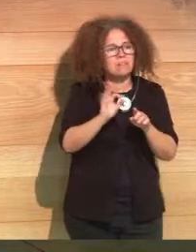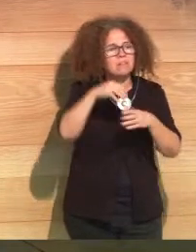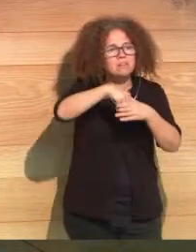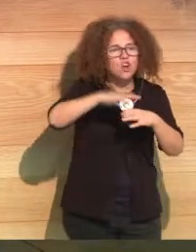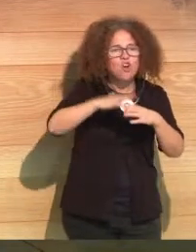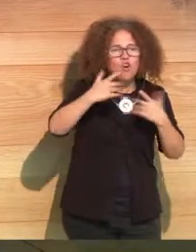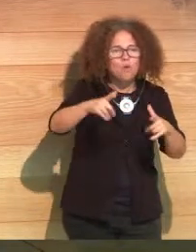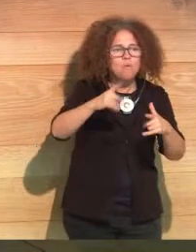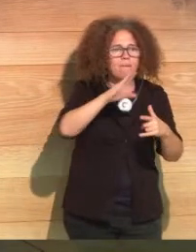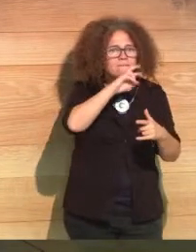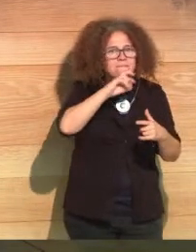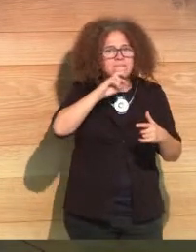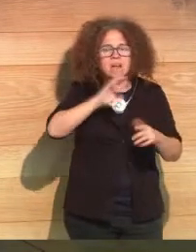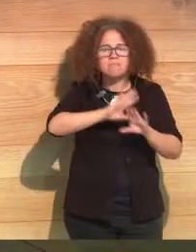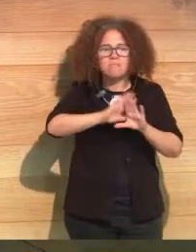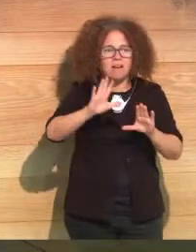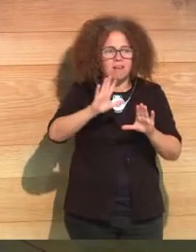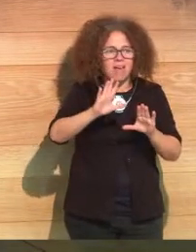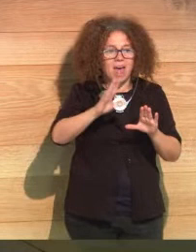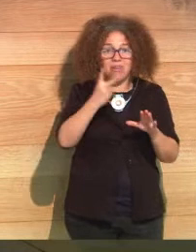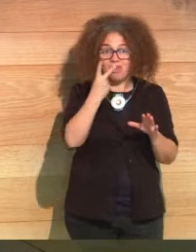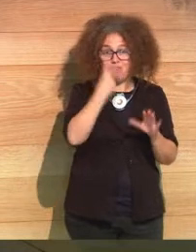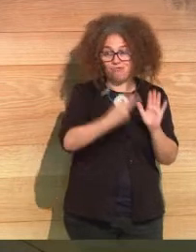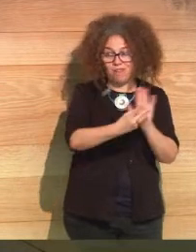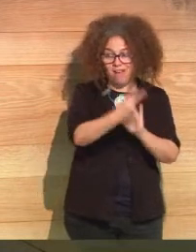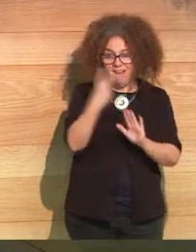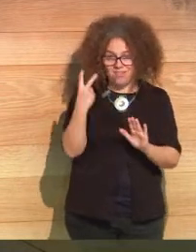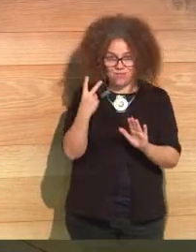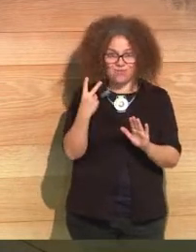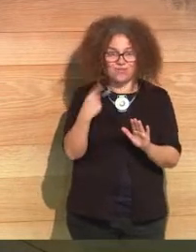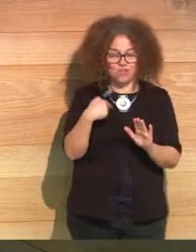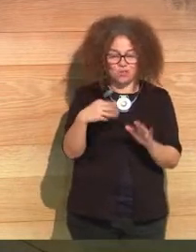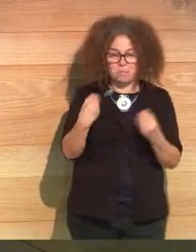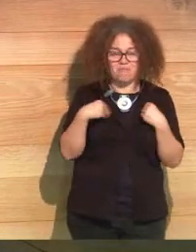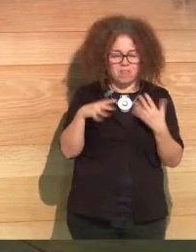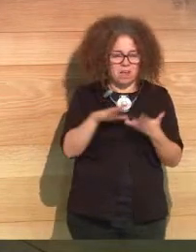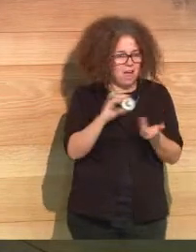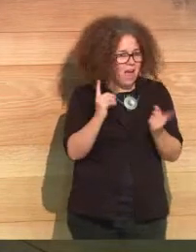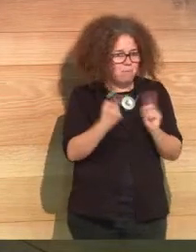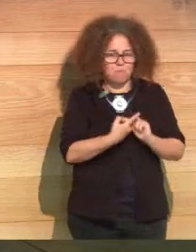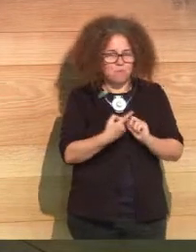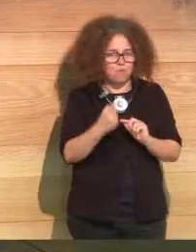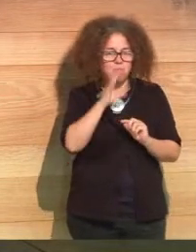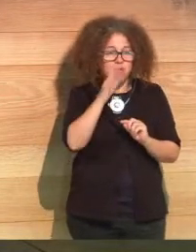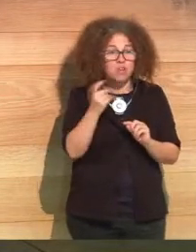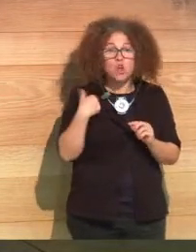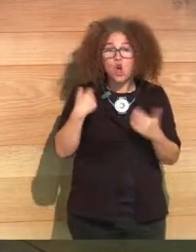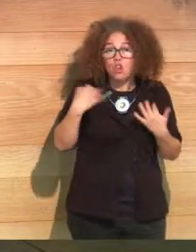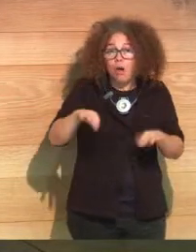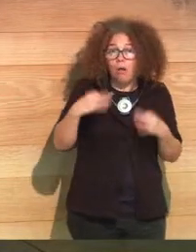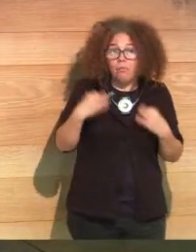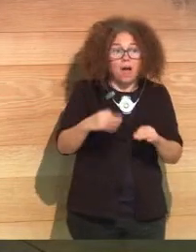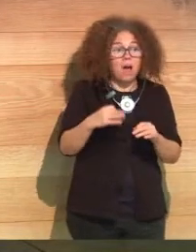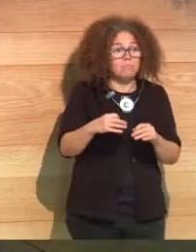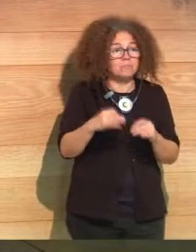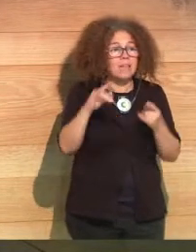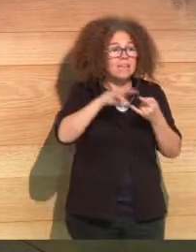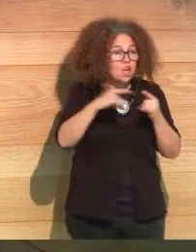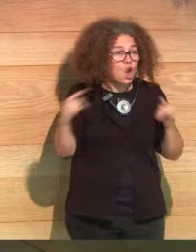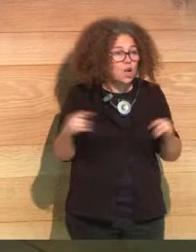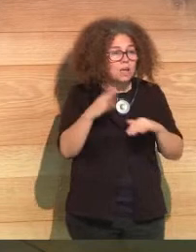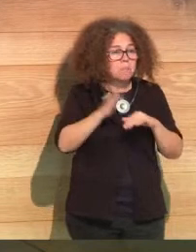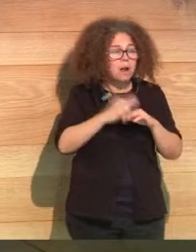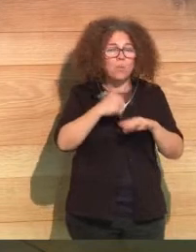when I discovered it. And actually, I use technology to do this work. I use little drones to make